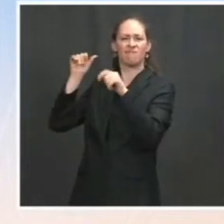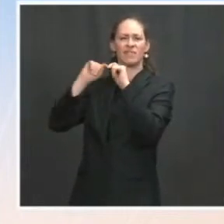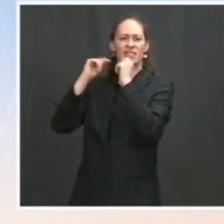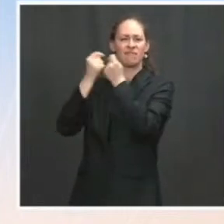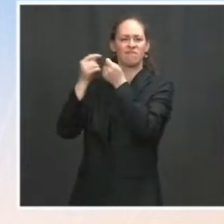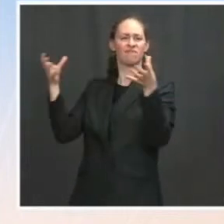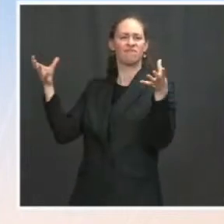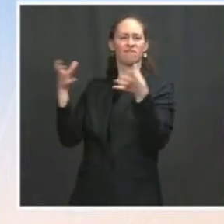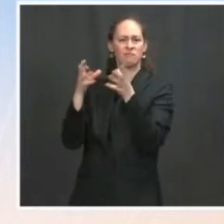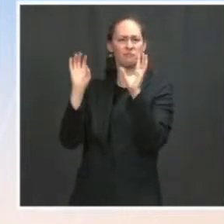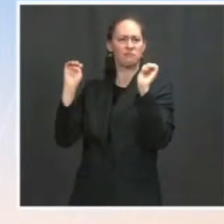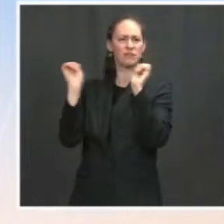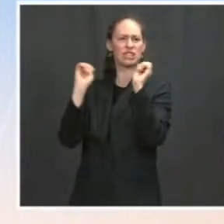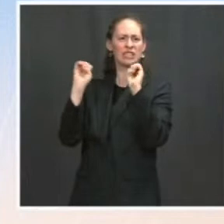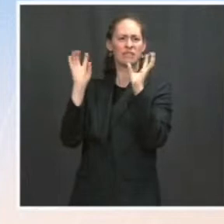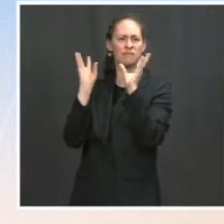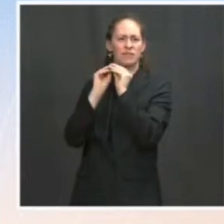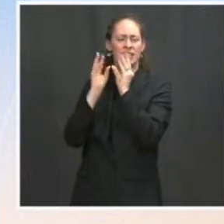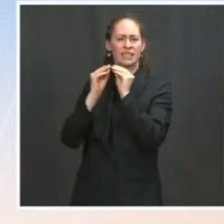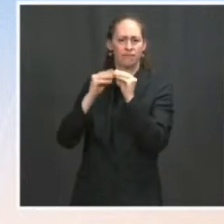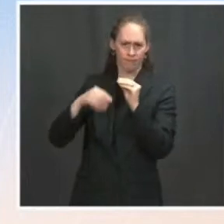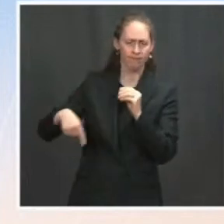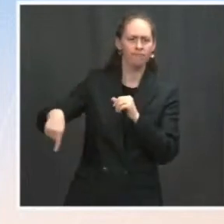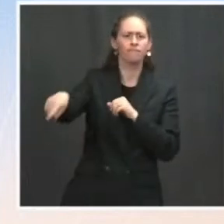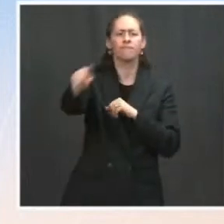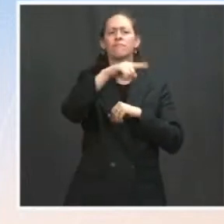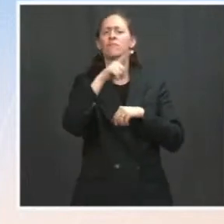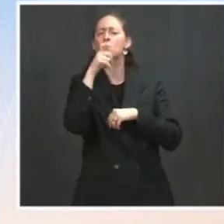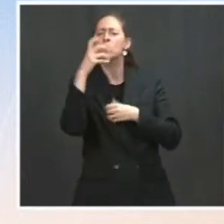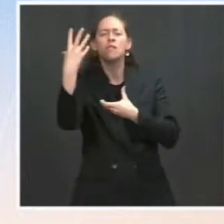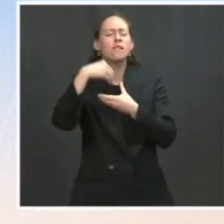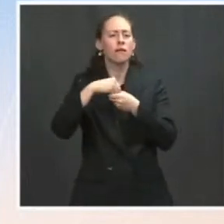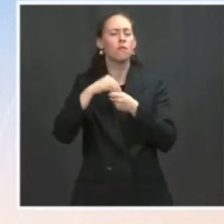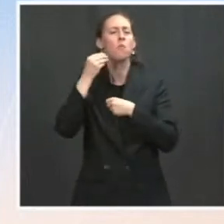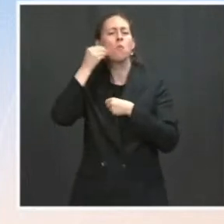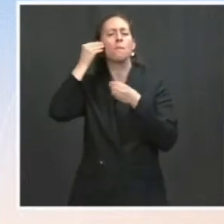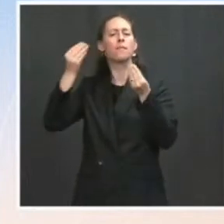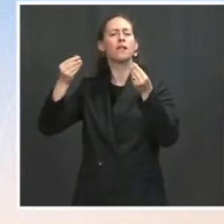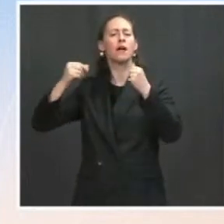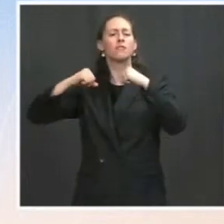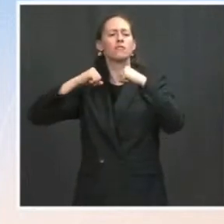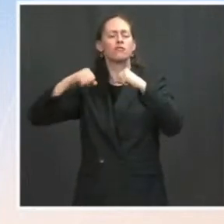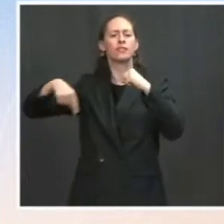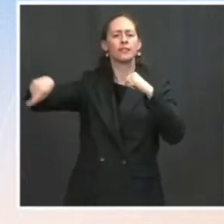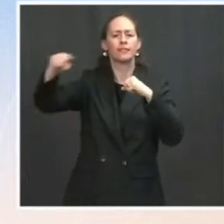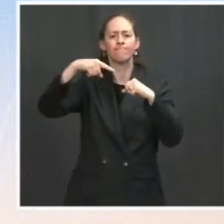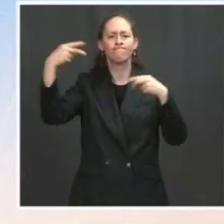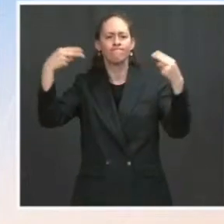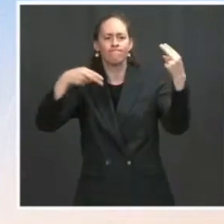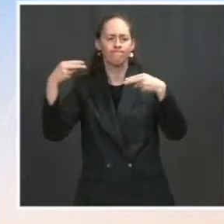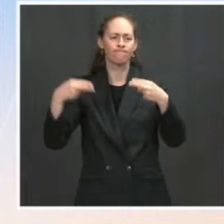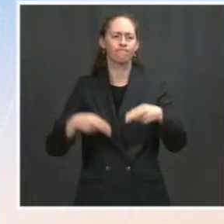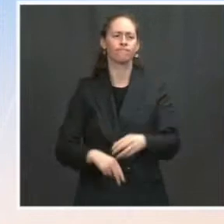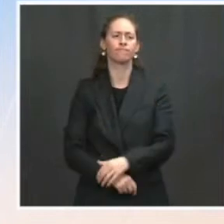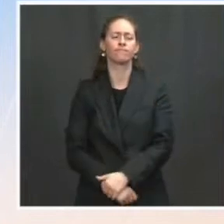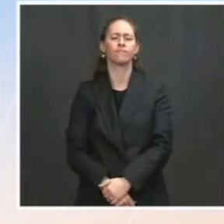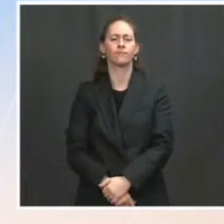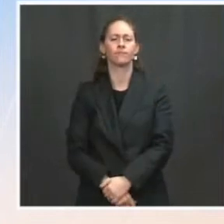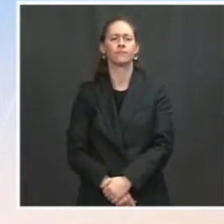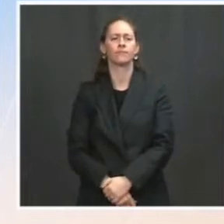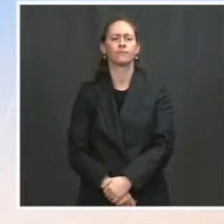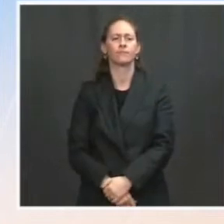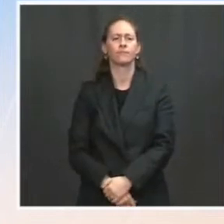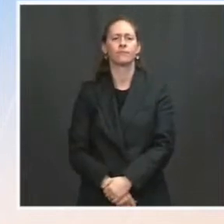Security's Cybersecurity and Infrastructure Security Agency, or CISA, the FBI, the Department of Transportation,